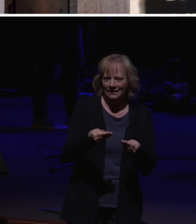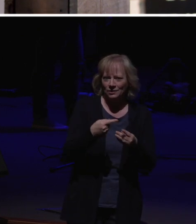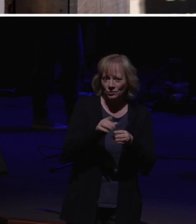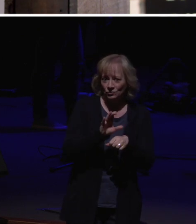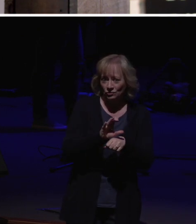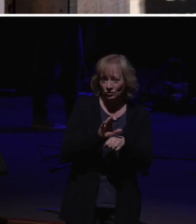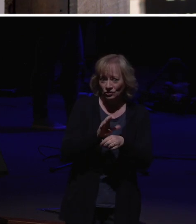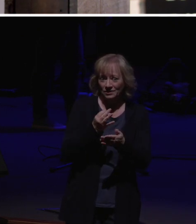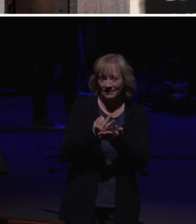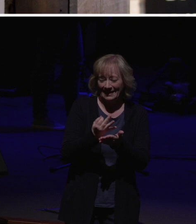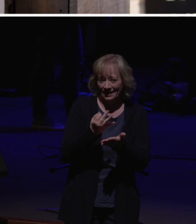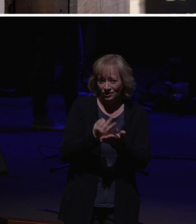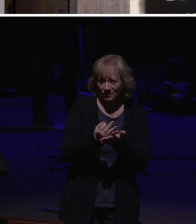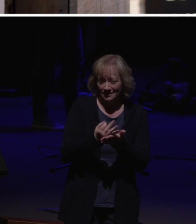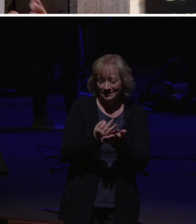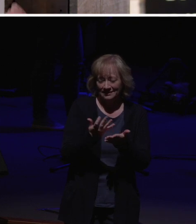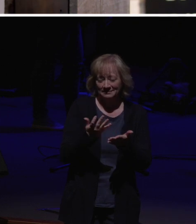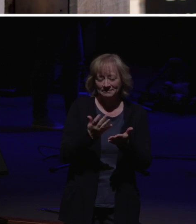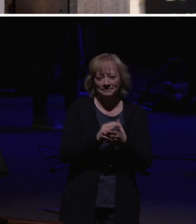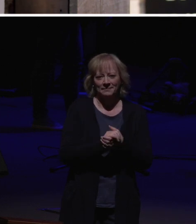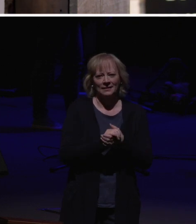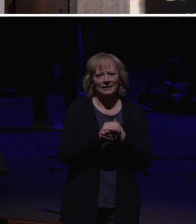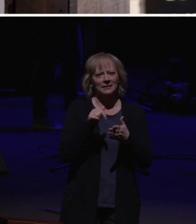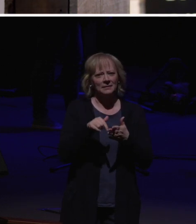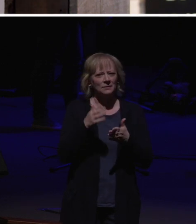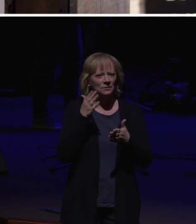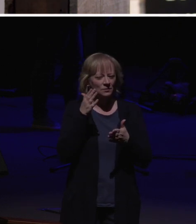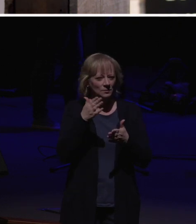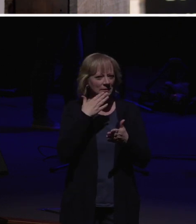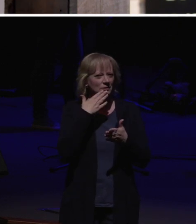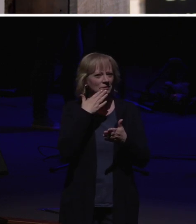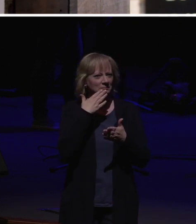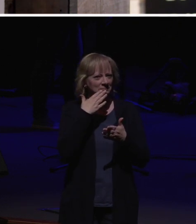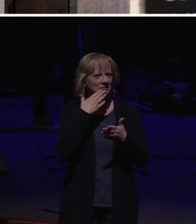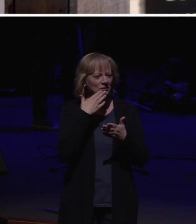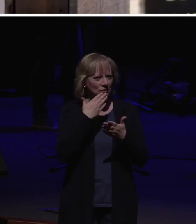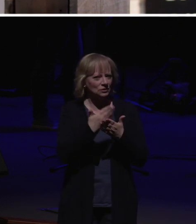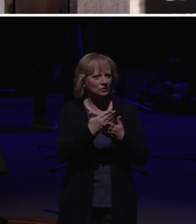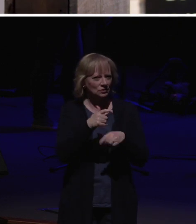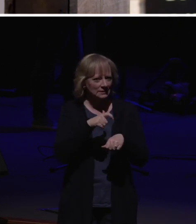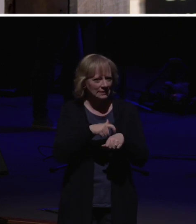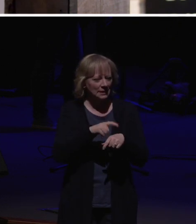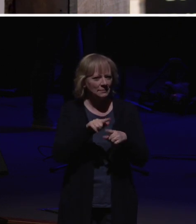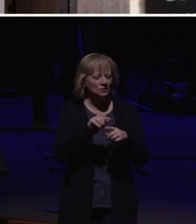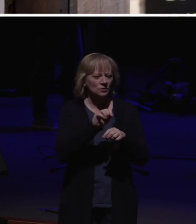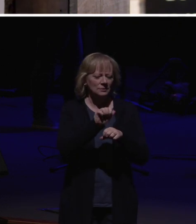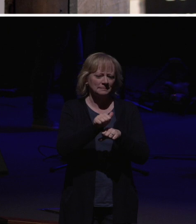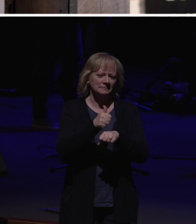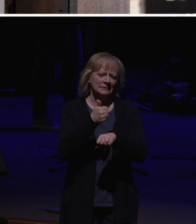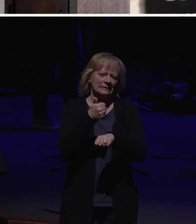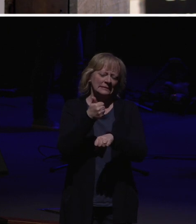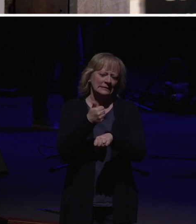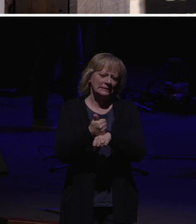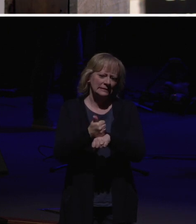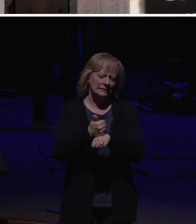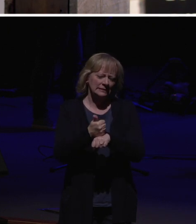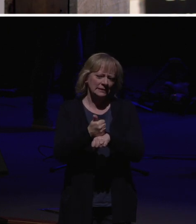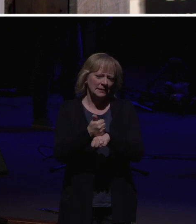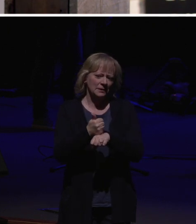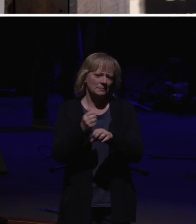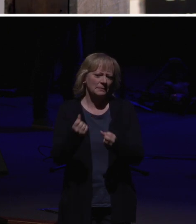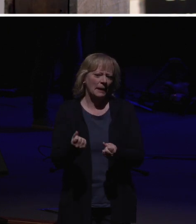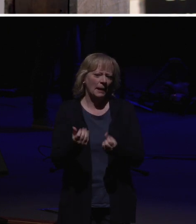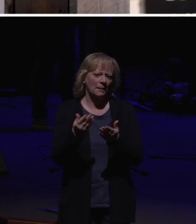to the work of the Lord at Woodman? This would be a sweet time to set aside in advance what you endeavor to